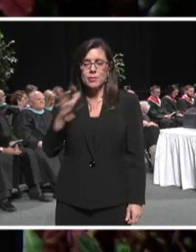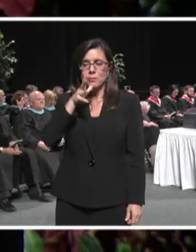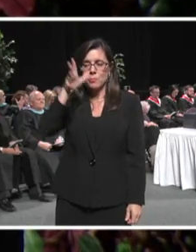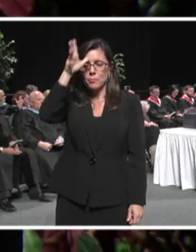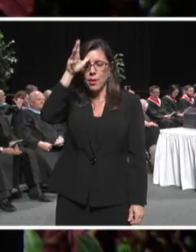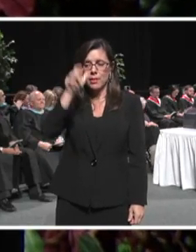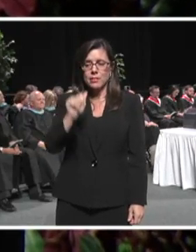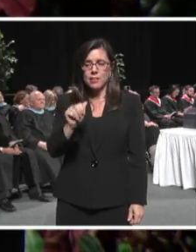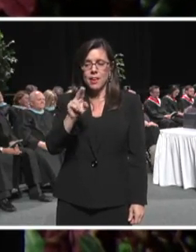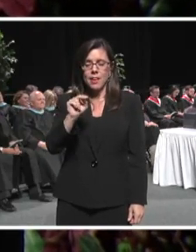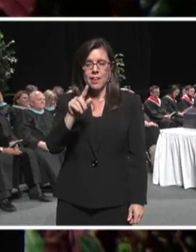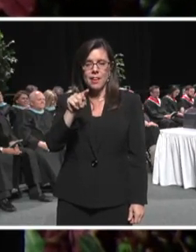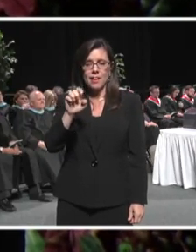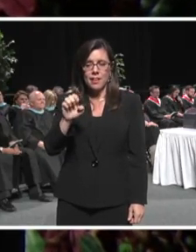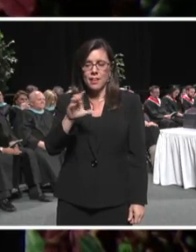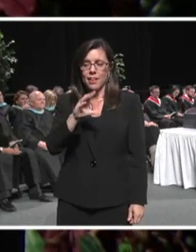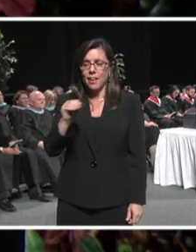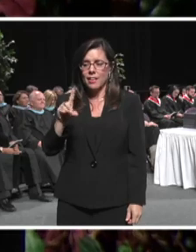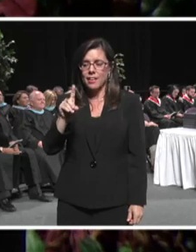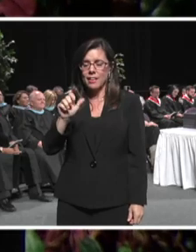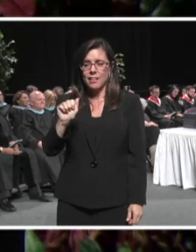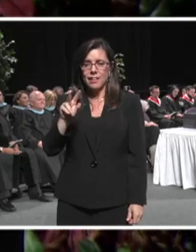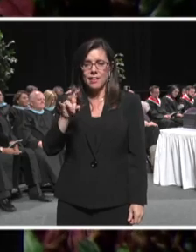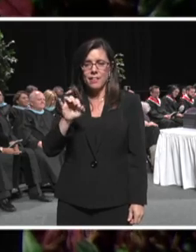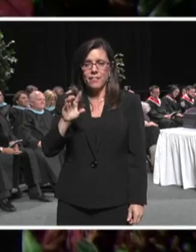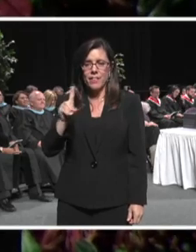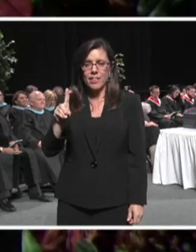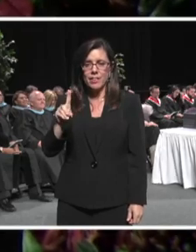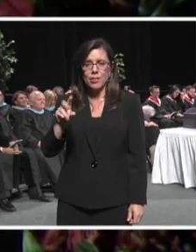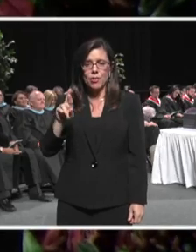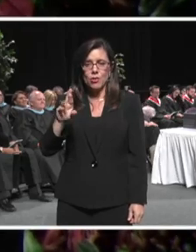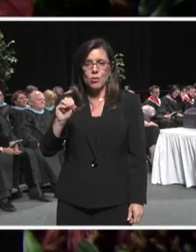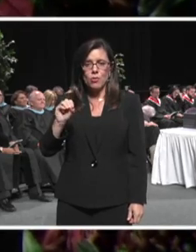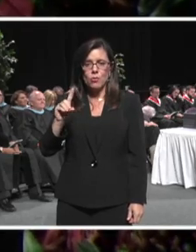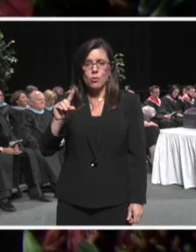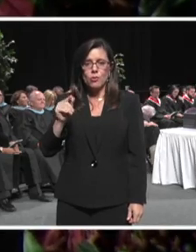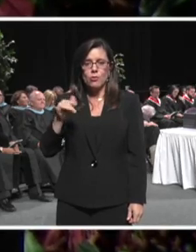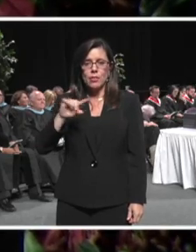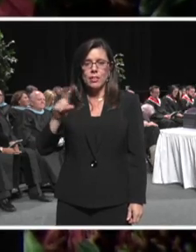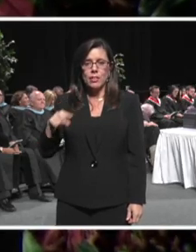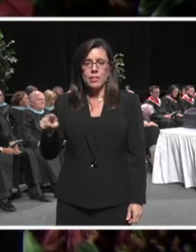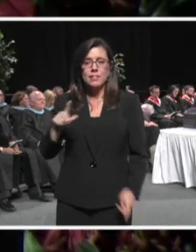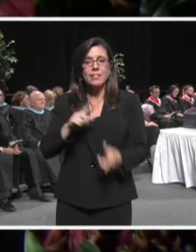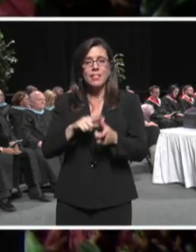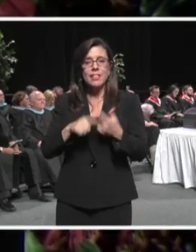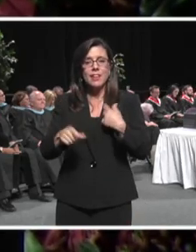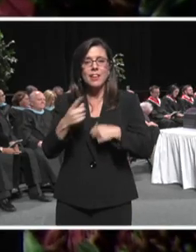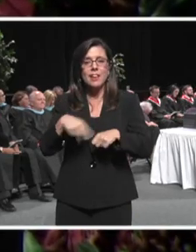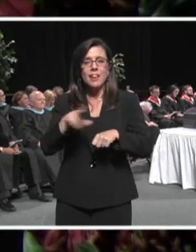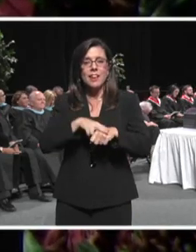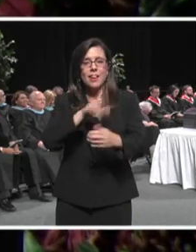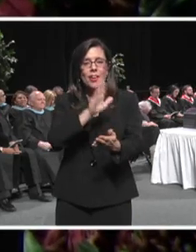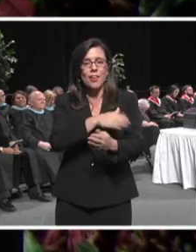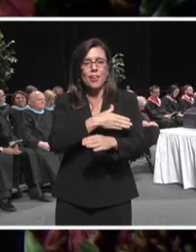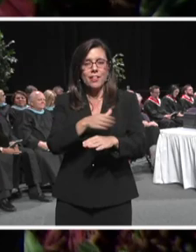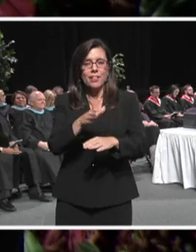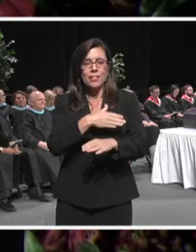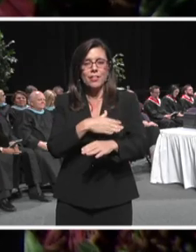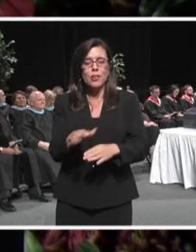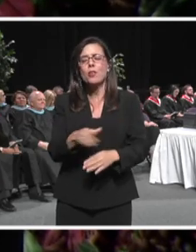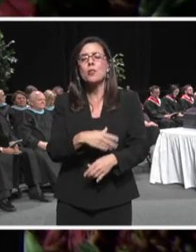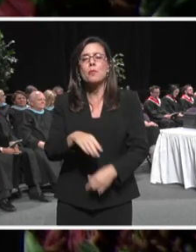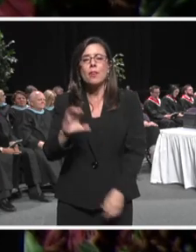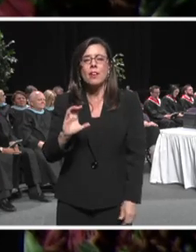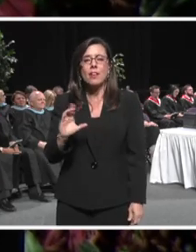Arnett Sarmiento and David Rodriguez. Then the national anthem will be performed by the Cypress Lakes Senior